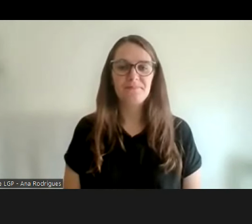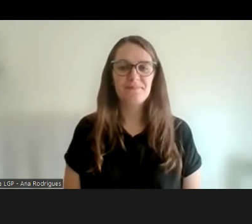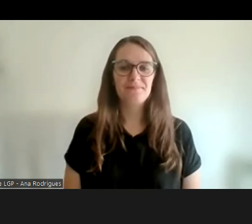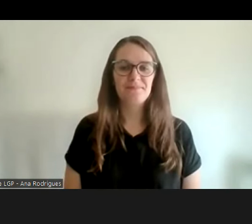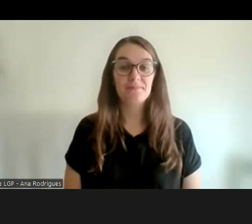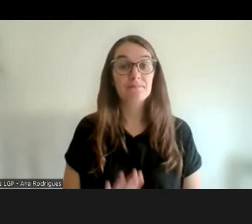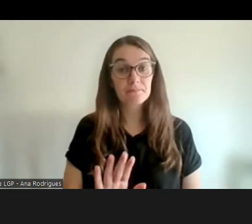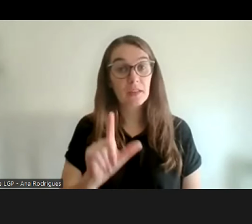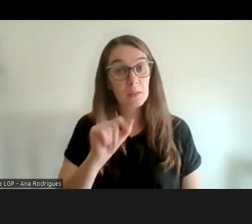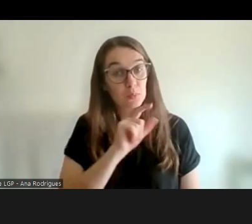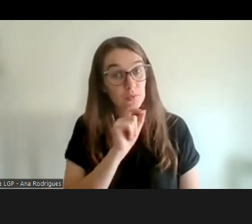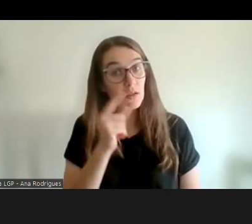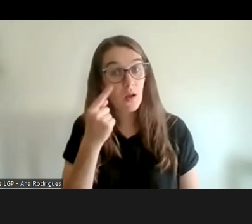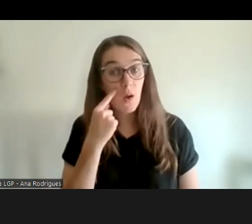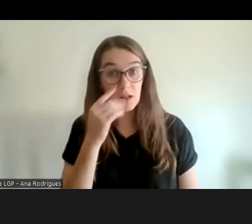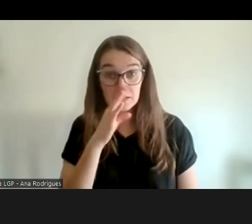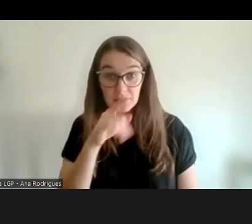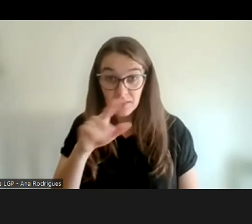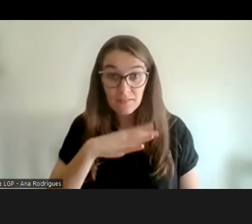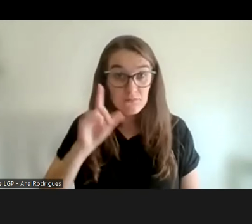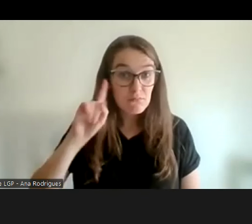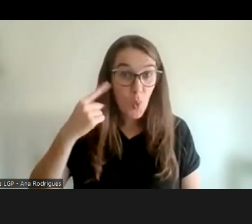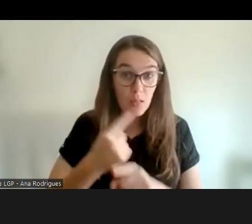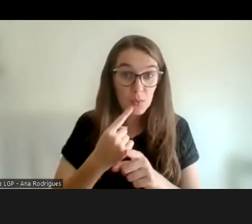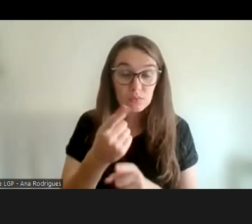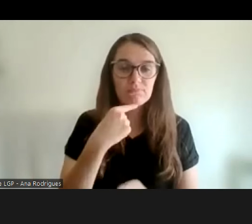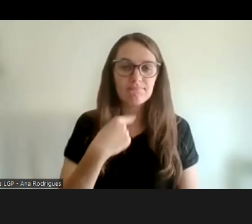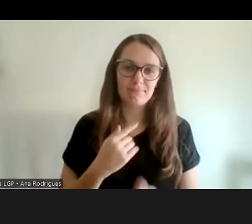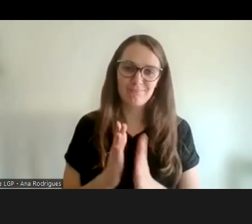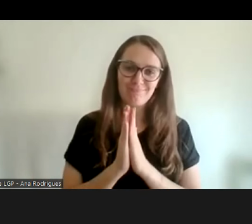but definitely let me know if you know of something similar in other European countries.